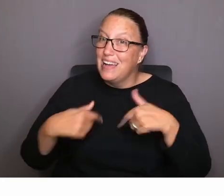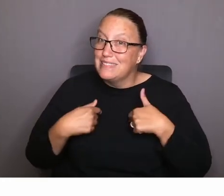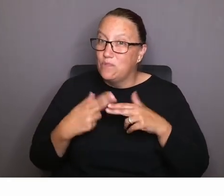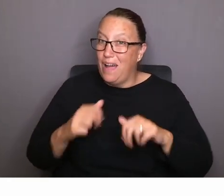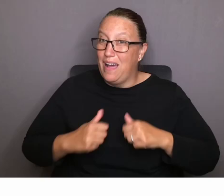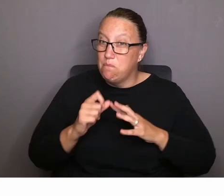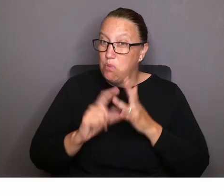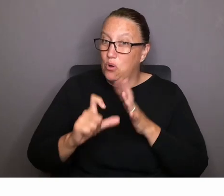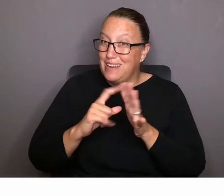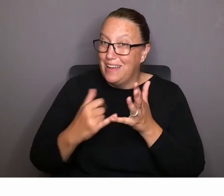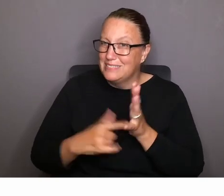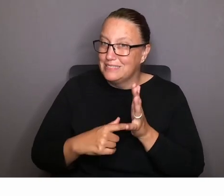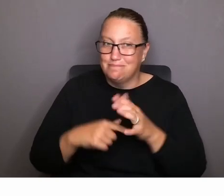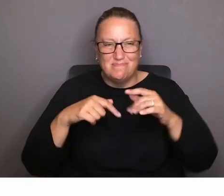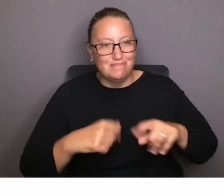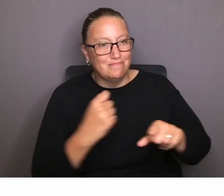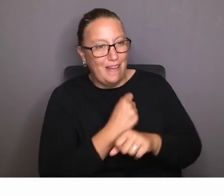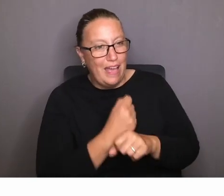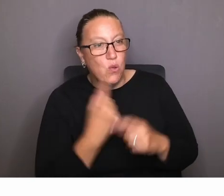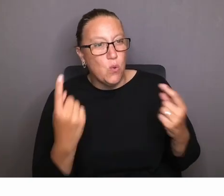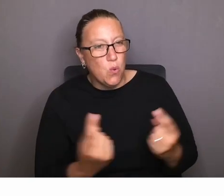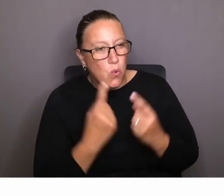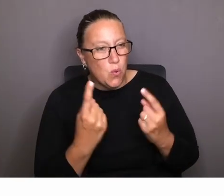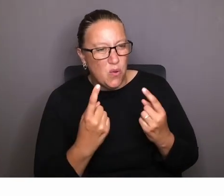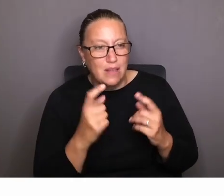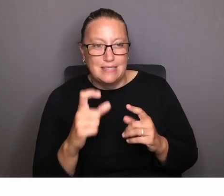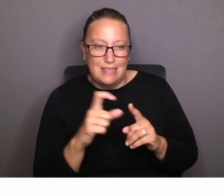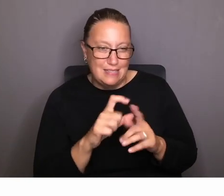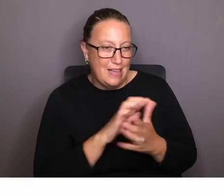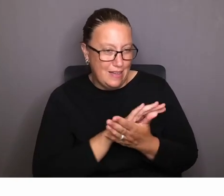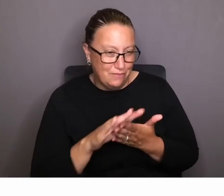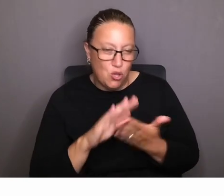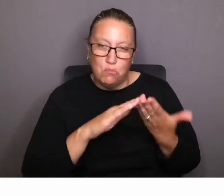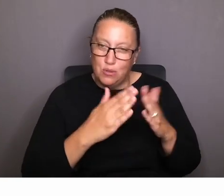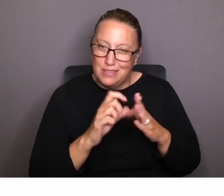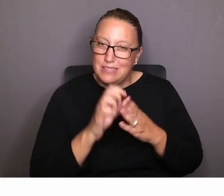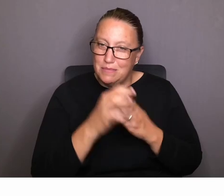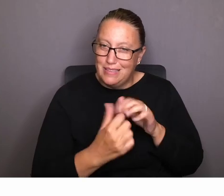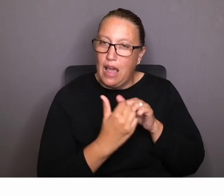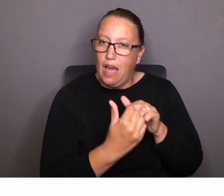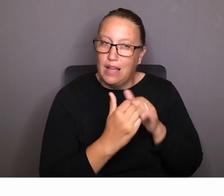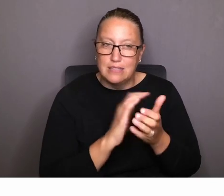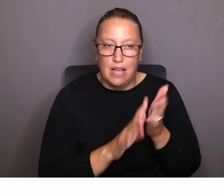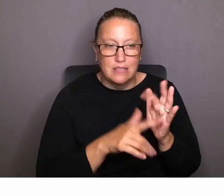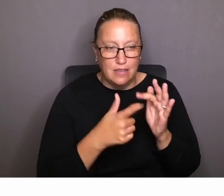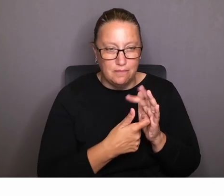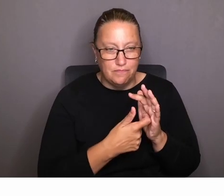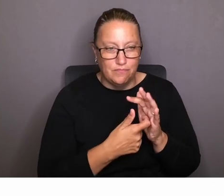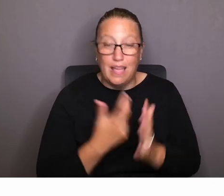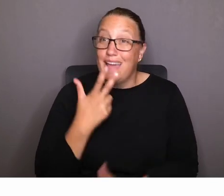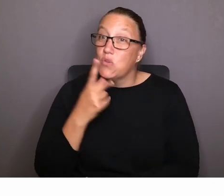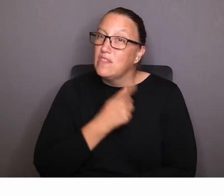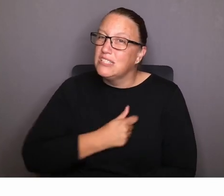This podcast has been made by peers at the Community Disability Alliance Hunter. If you've enjoyed this